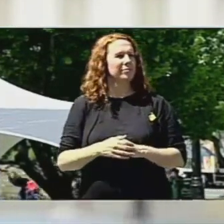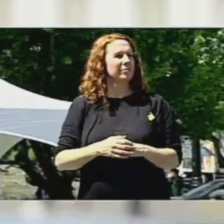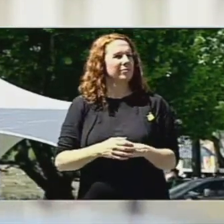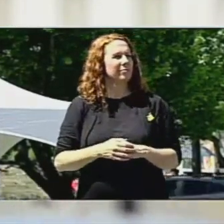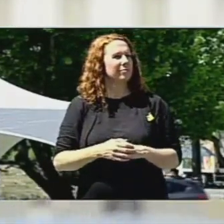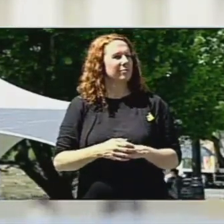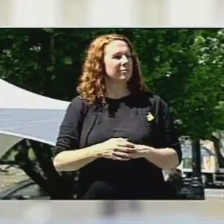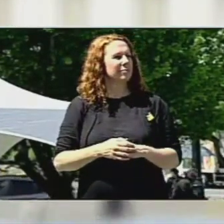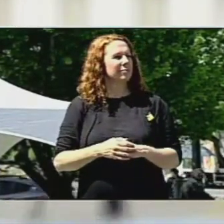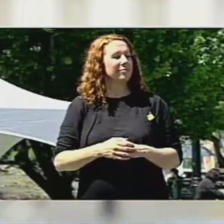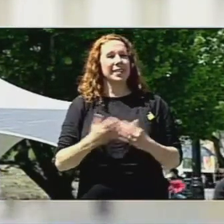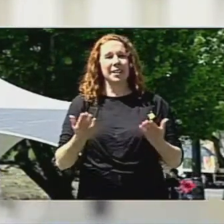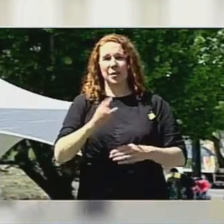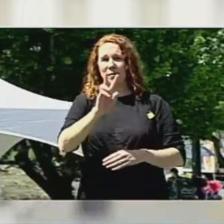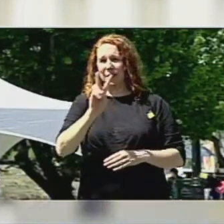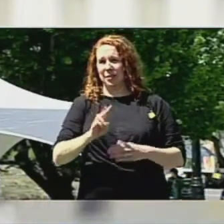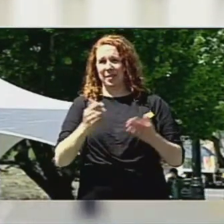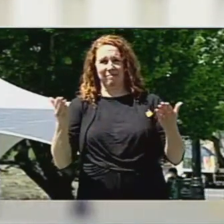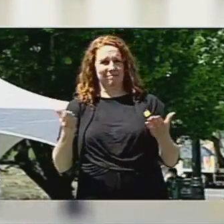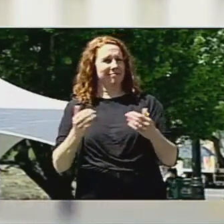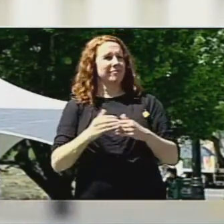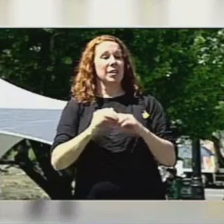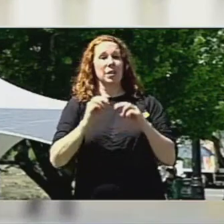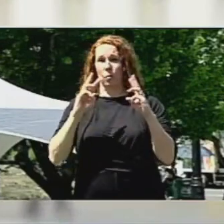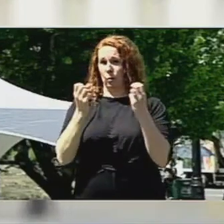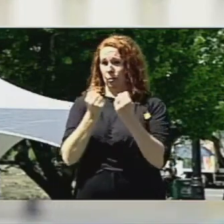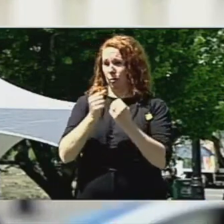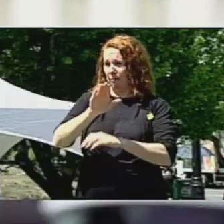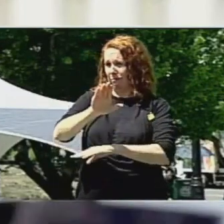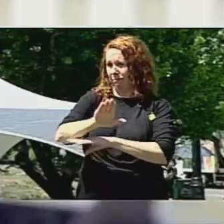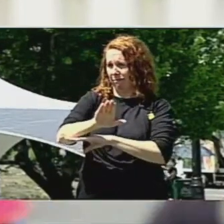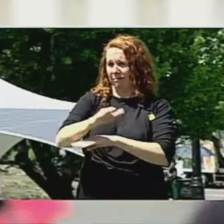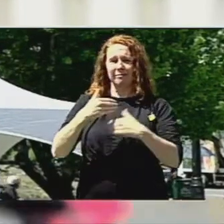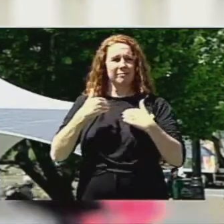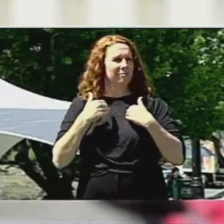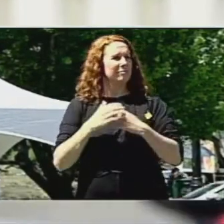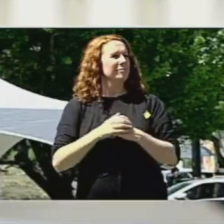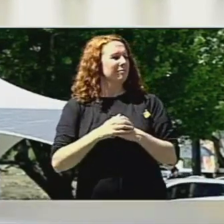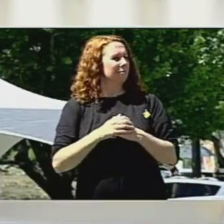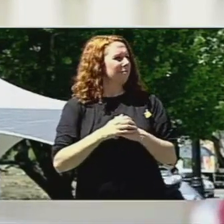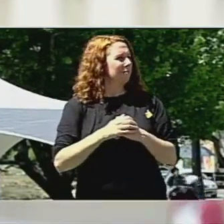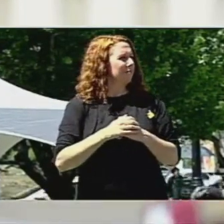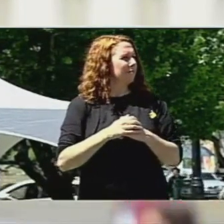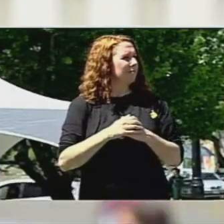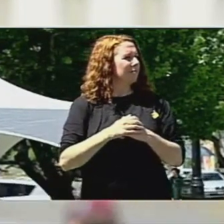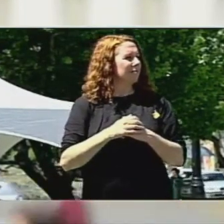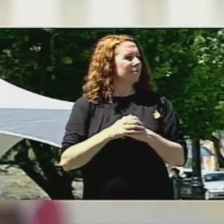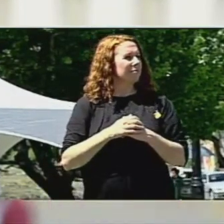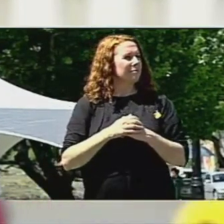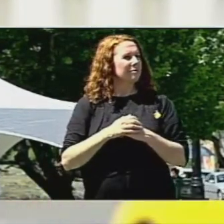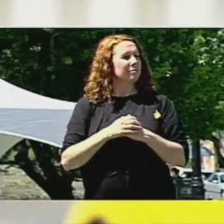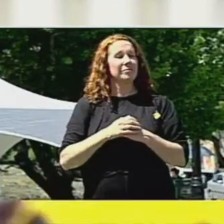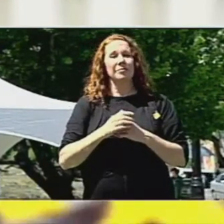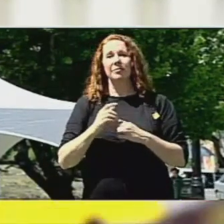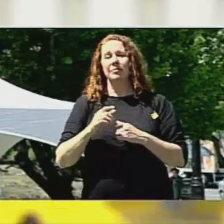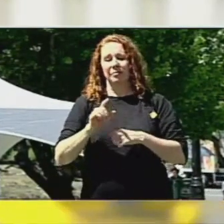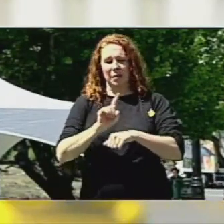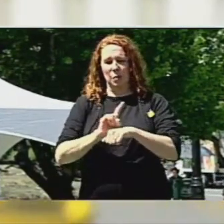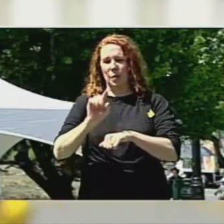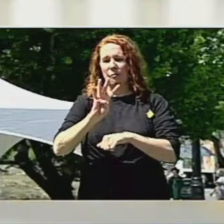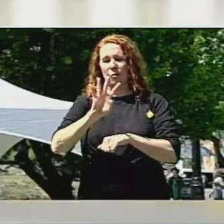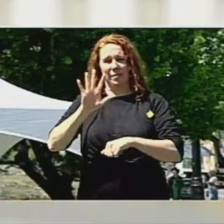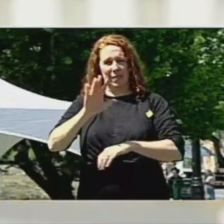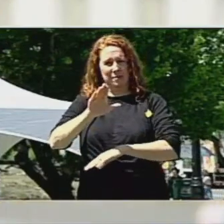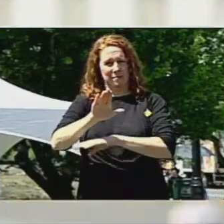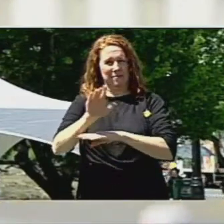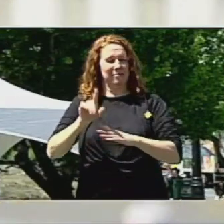those joining here in Victoria, the workshops, the live in-person workshops will be at 1:45